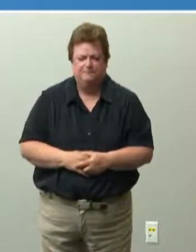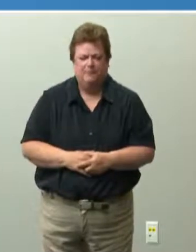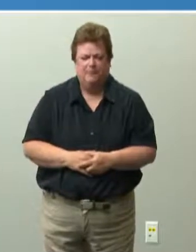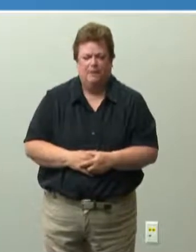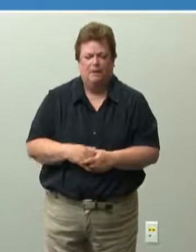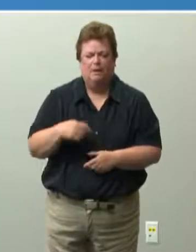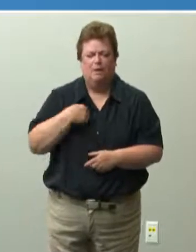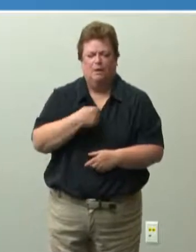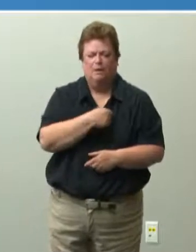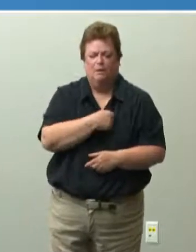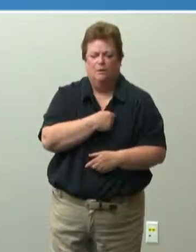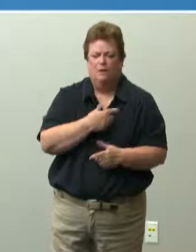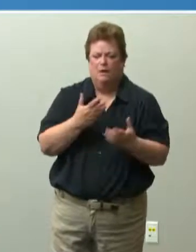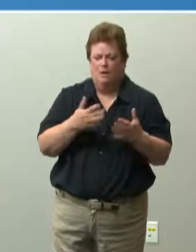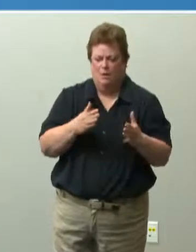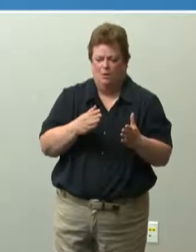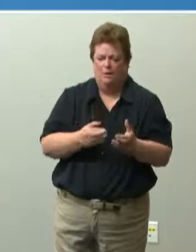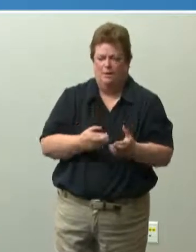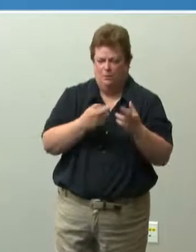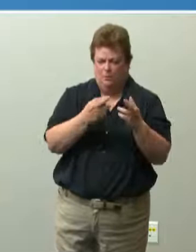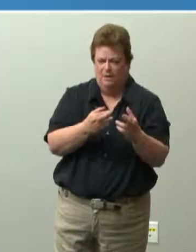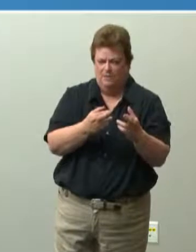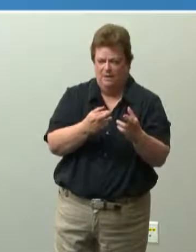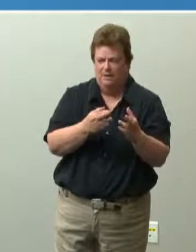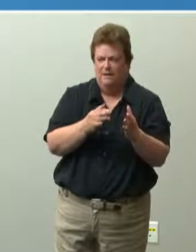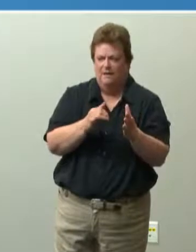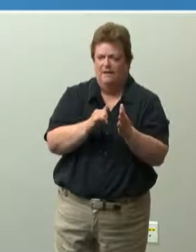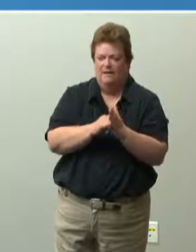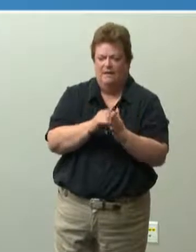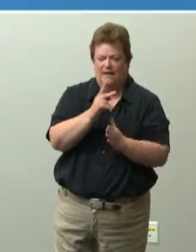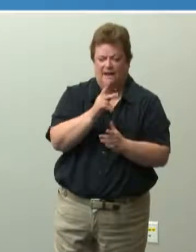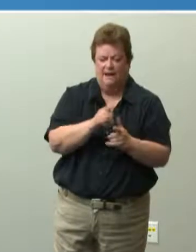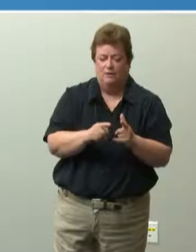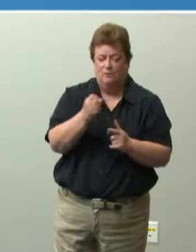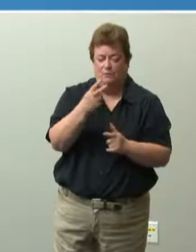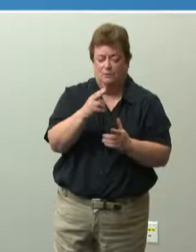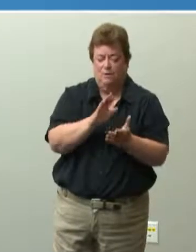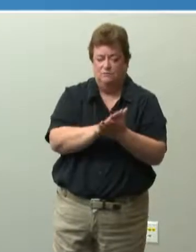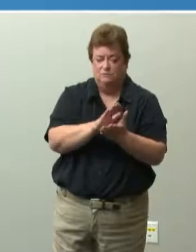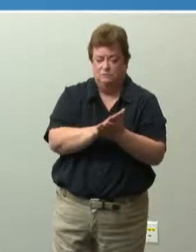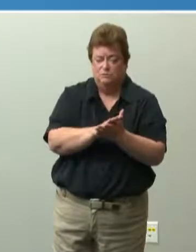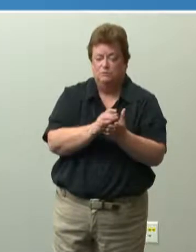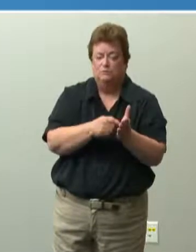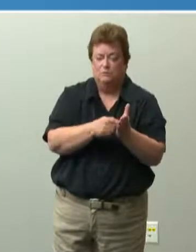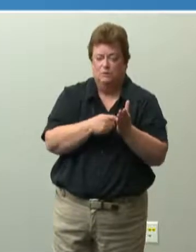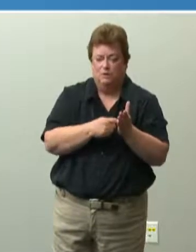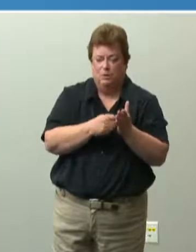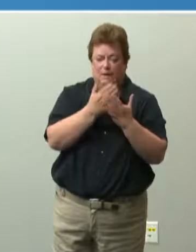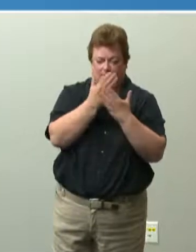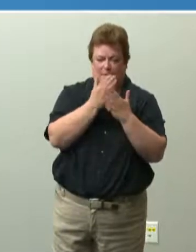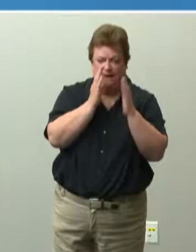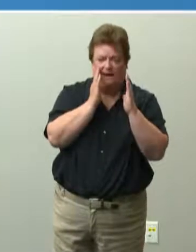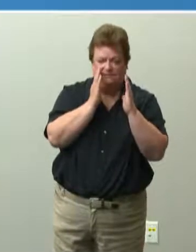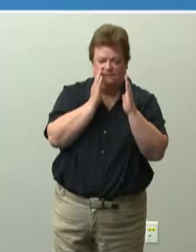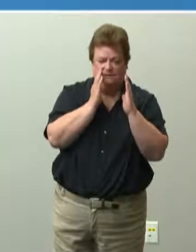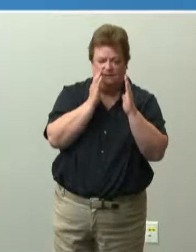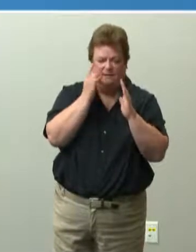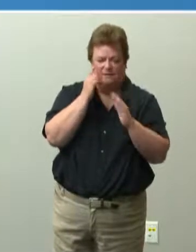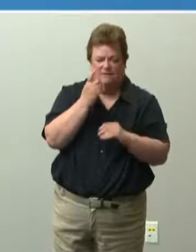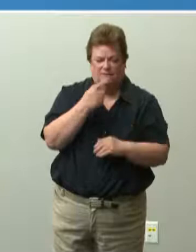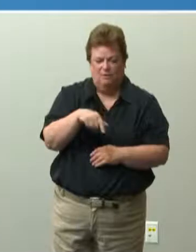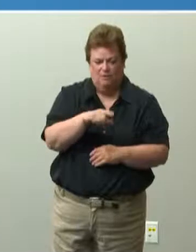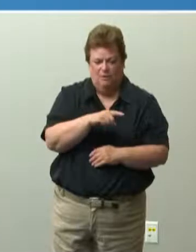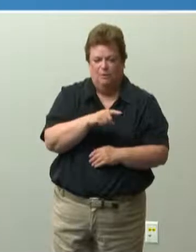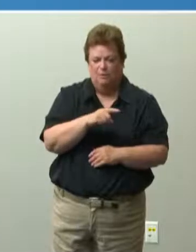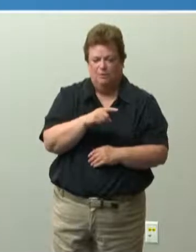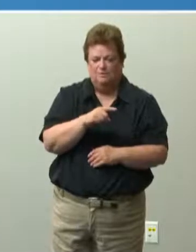already recommended that our K through 12 schools require masking for those,